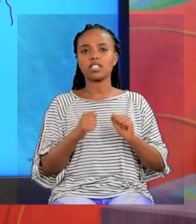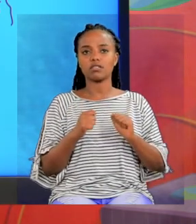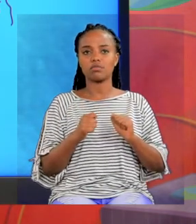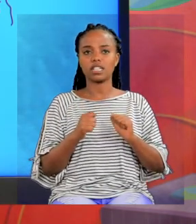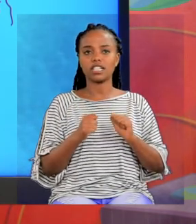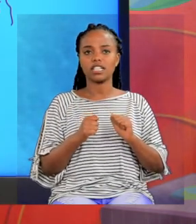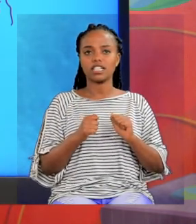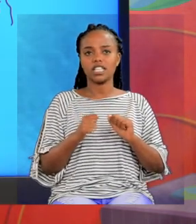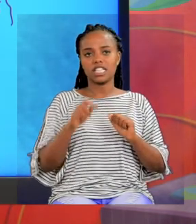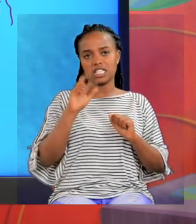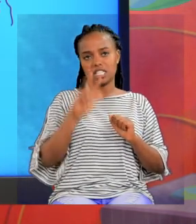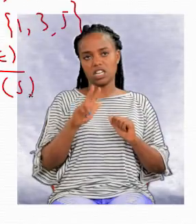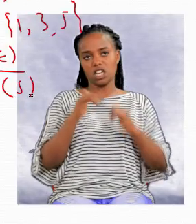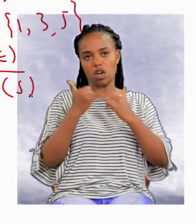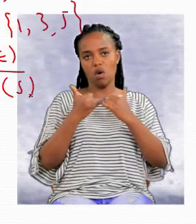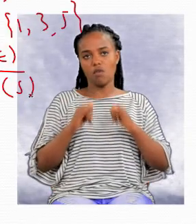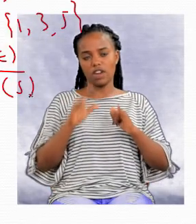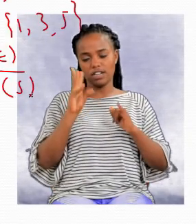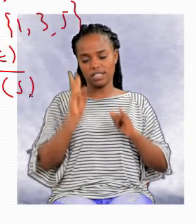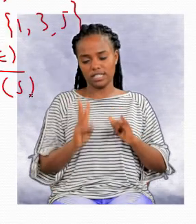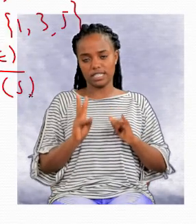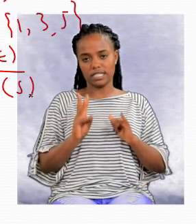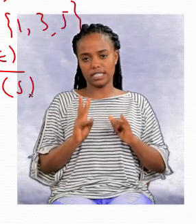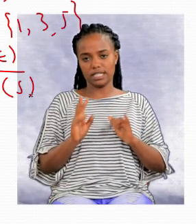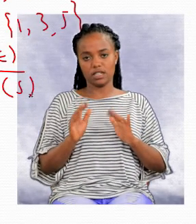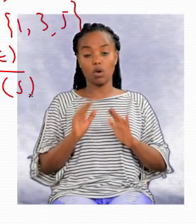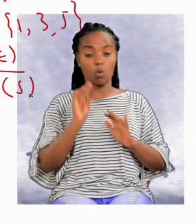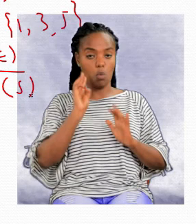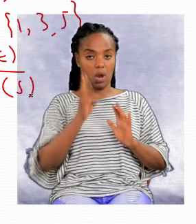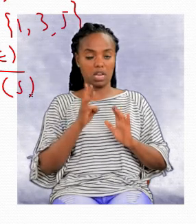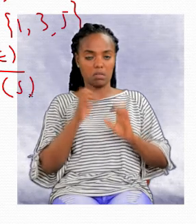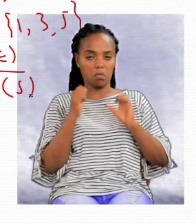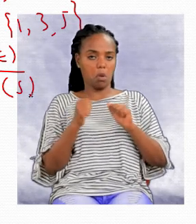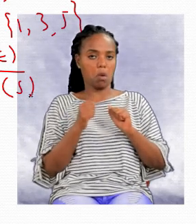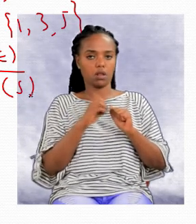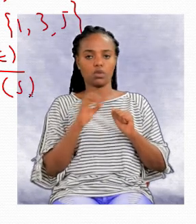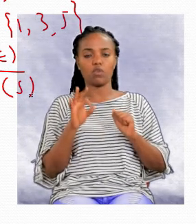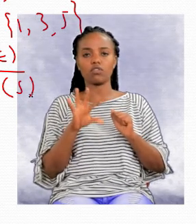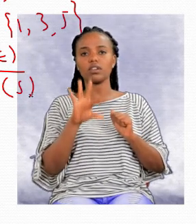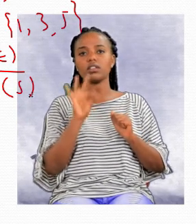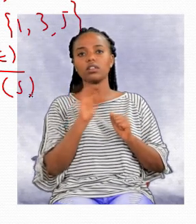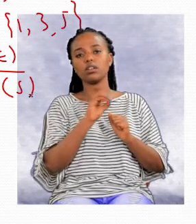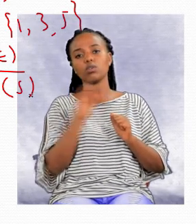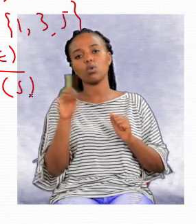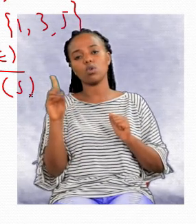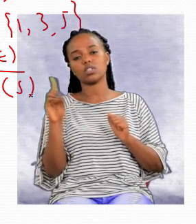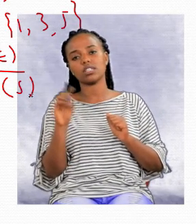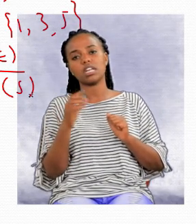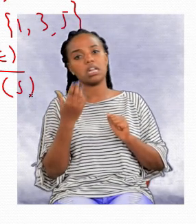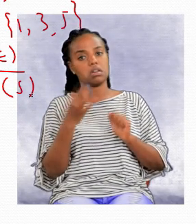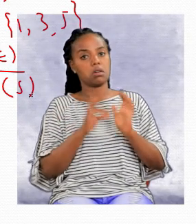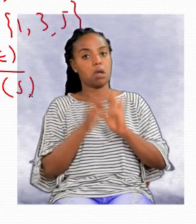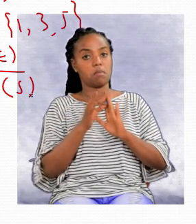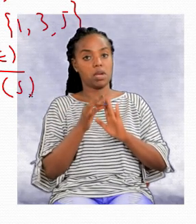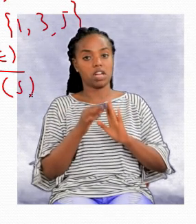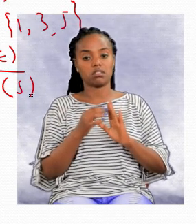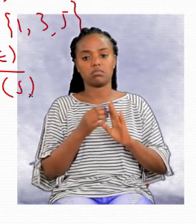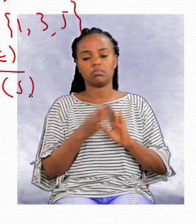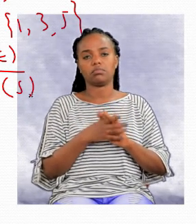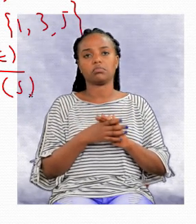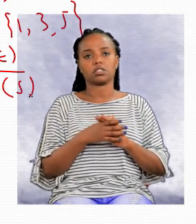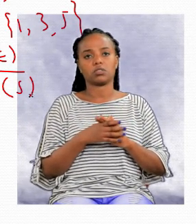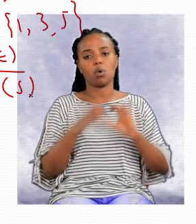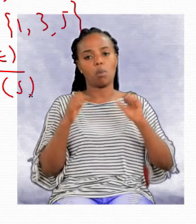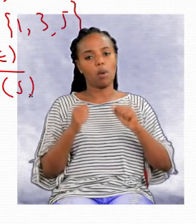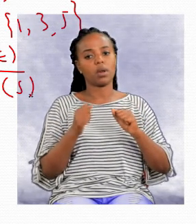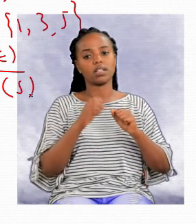is 6. 3 over 6 will be the probability of getting odd number when you roll a die. So probability of an